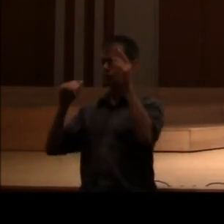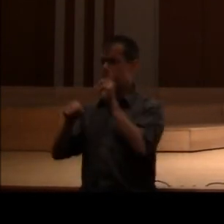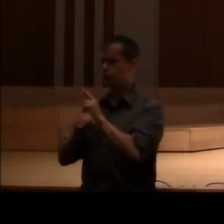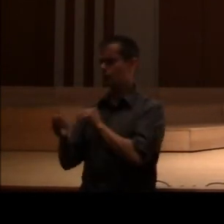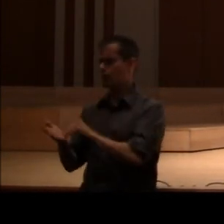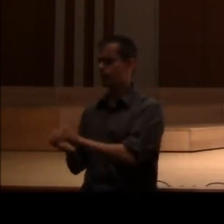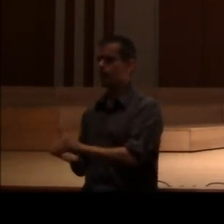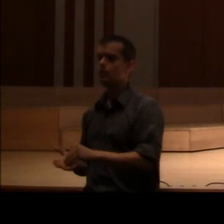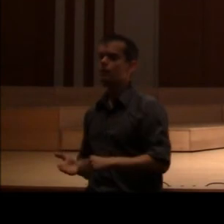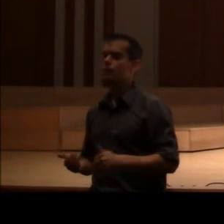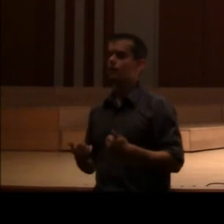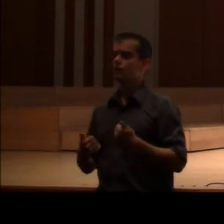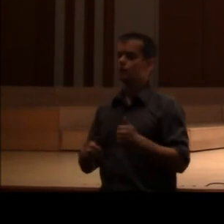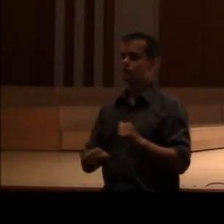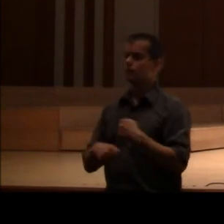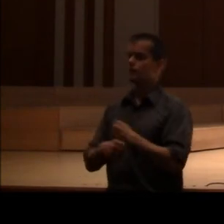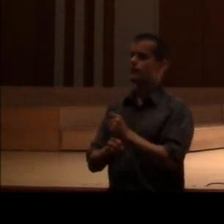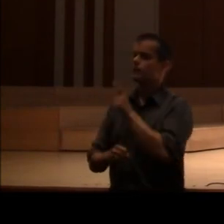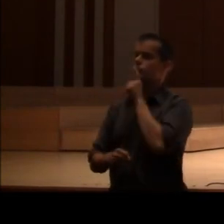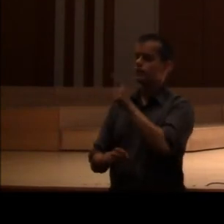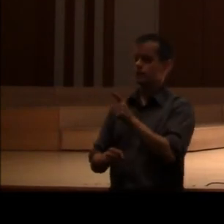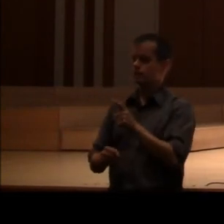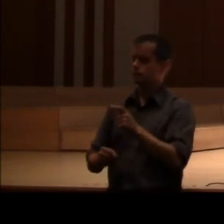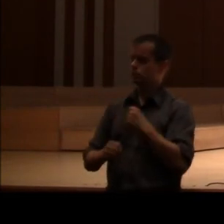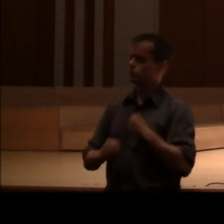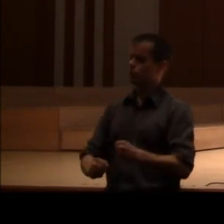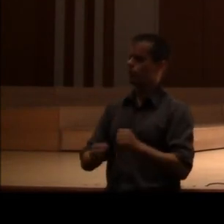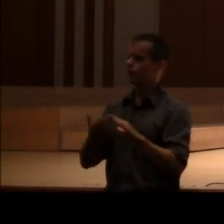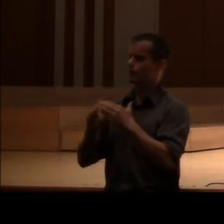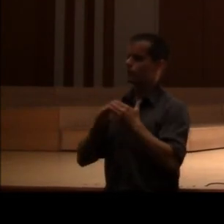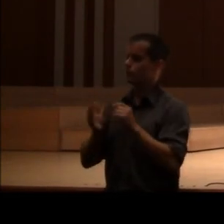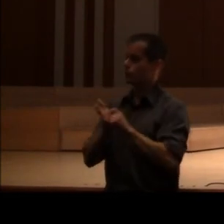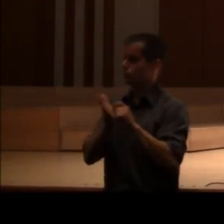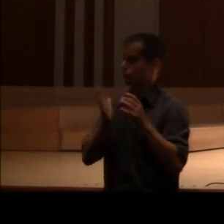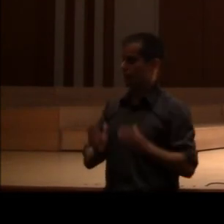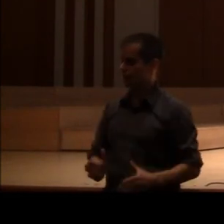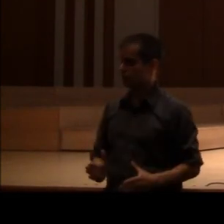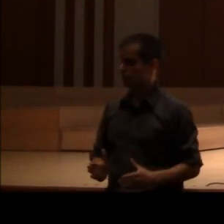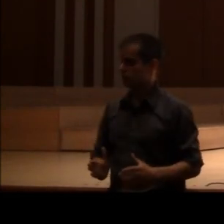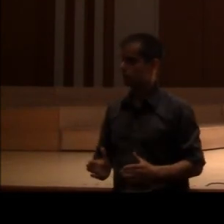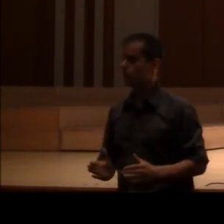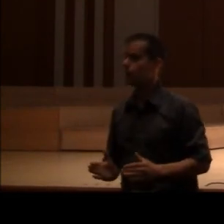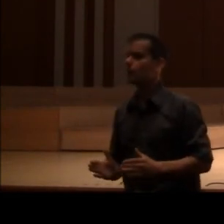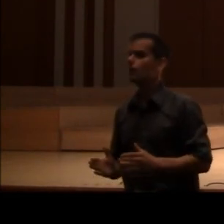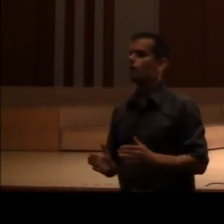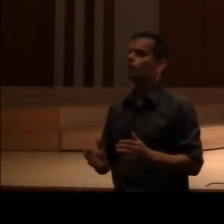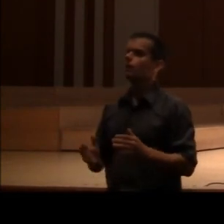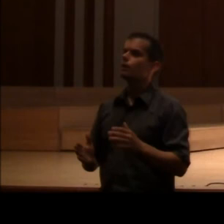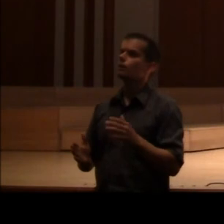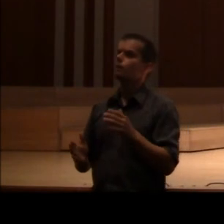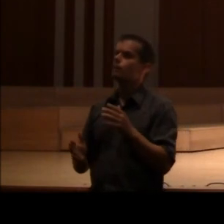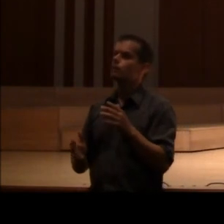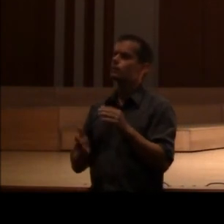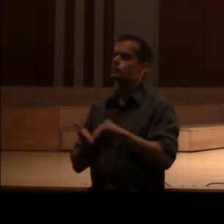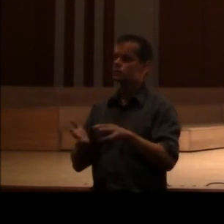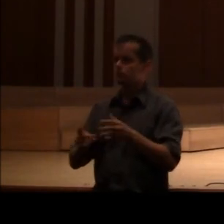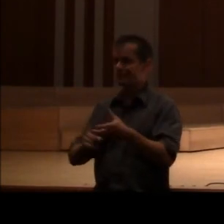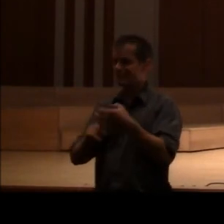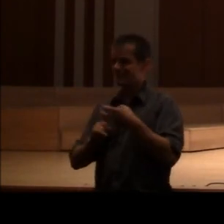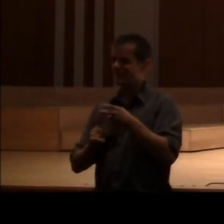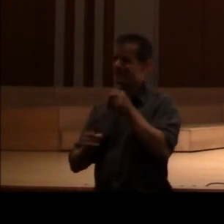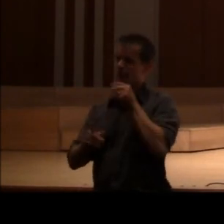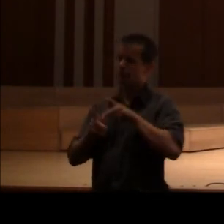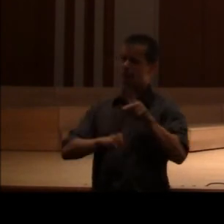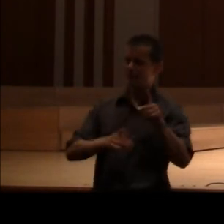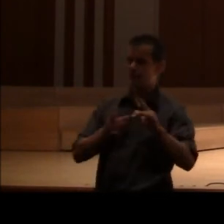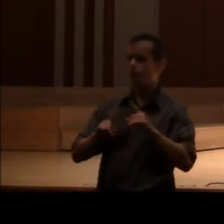you're trying to create a really authentic community of writers, allowing students to tap into a, not quite a professional network, but an educational network, allowing them to